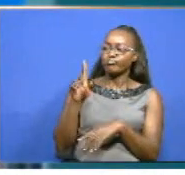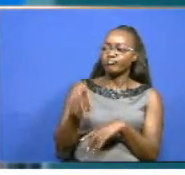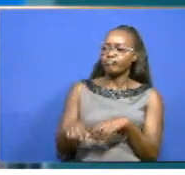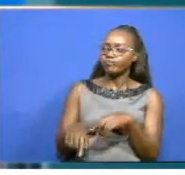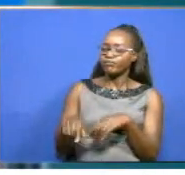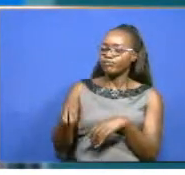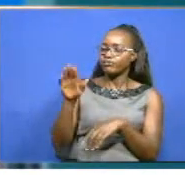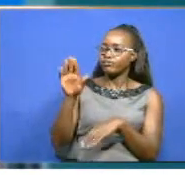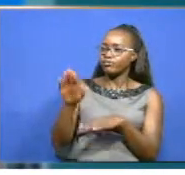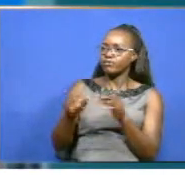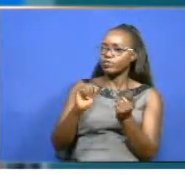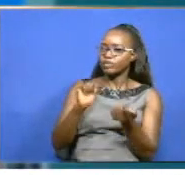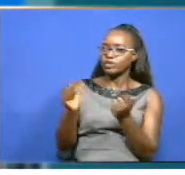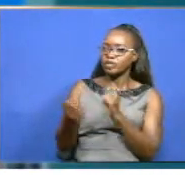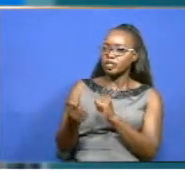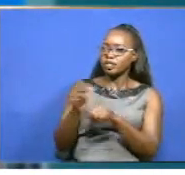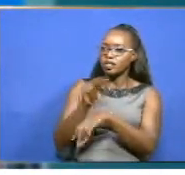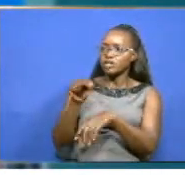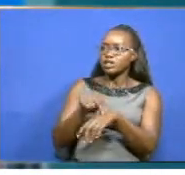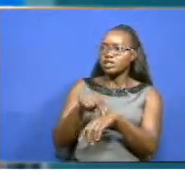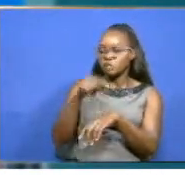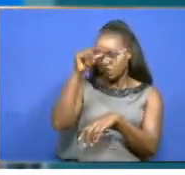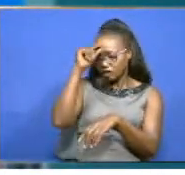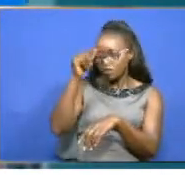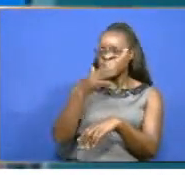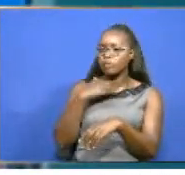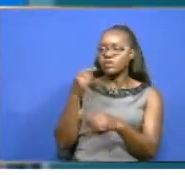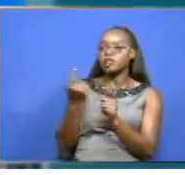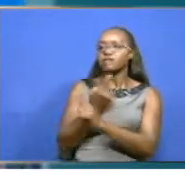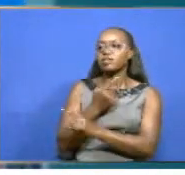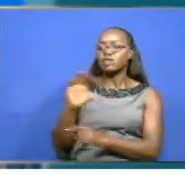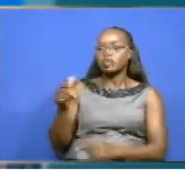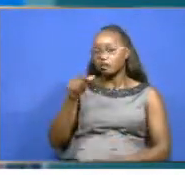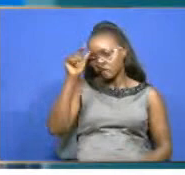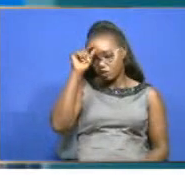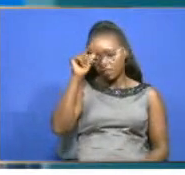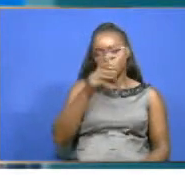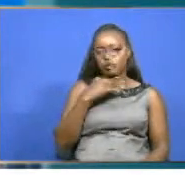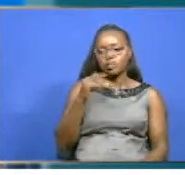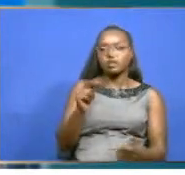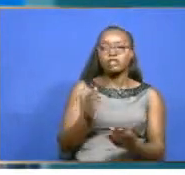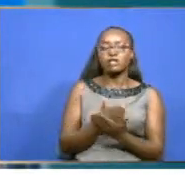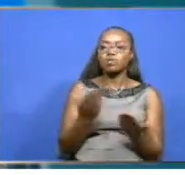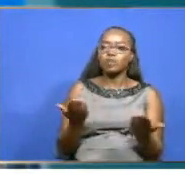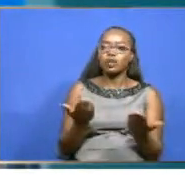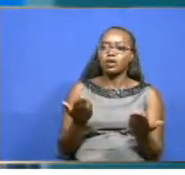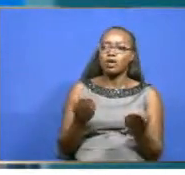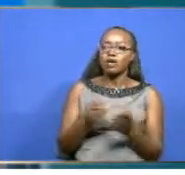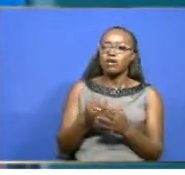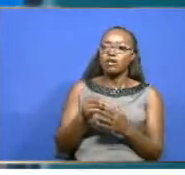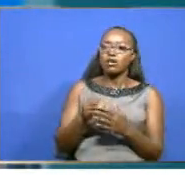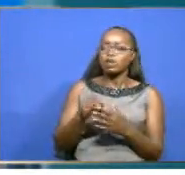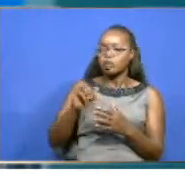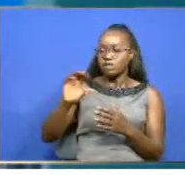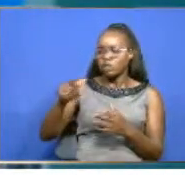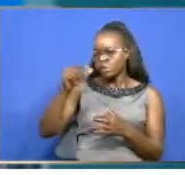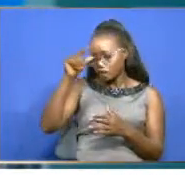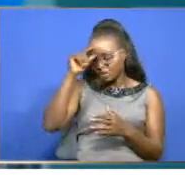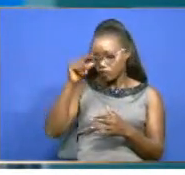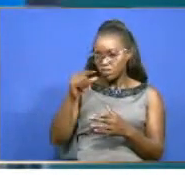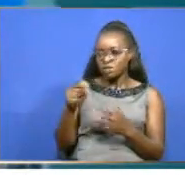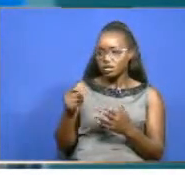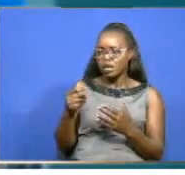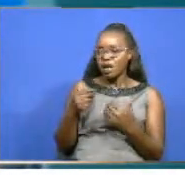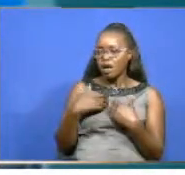here, because the national government wanted some way, the county governments it wanted some way. Or the county government is handling what